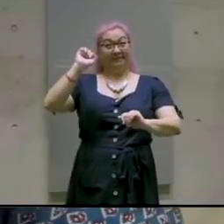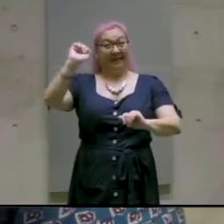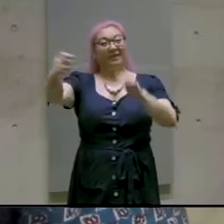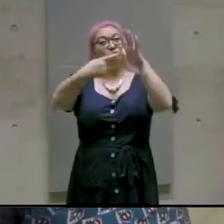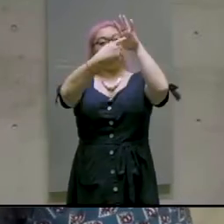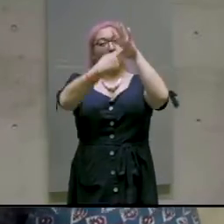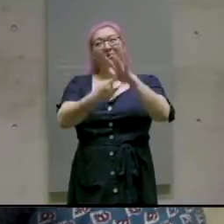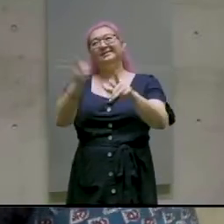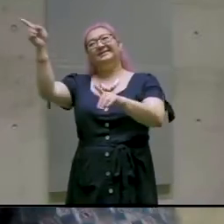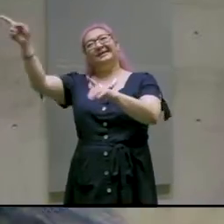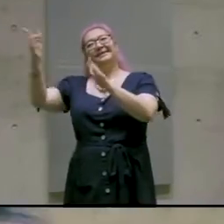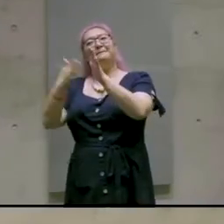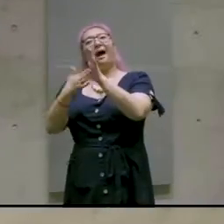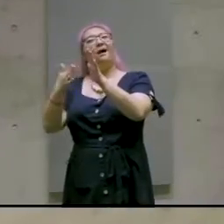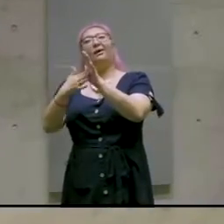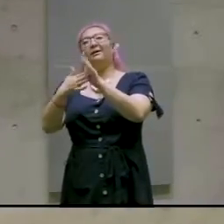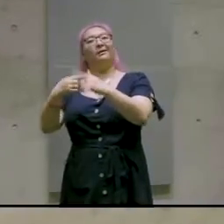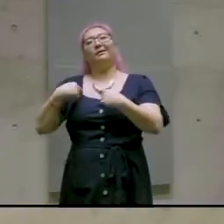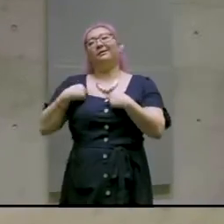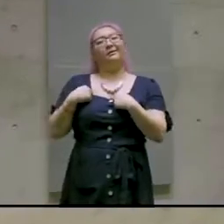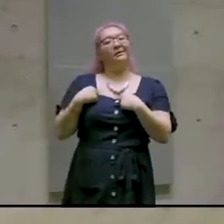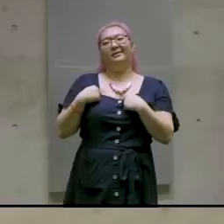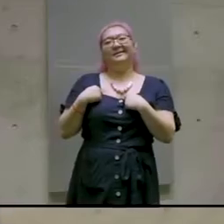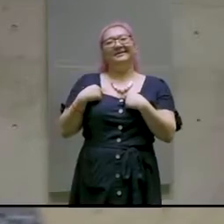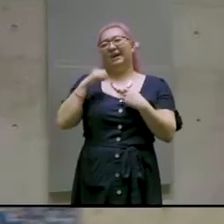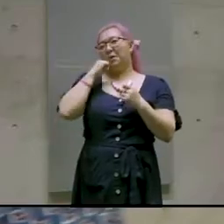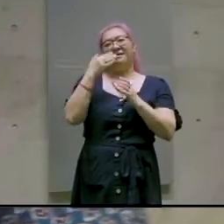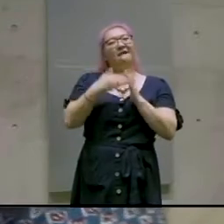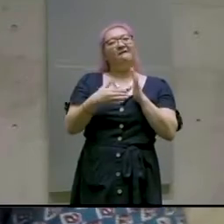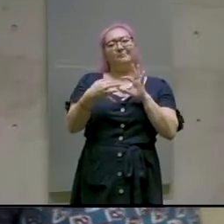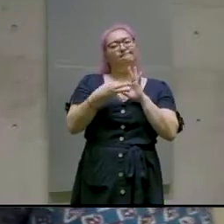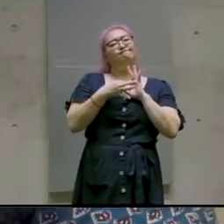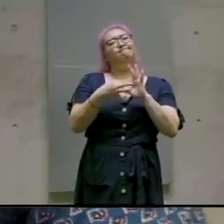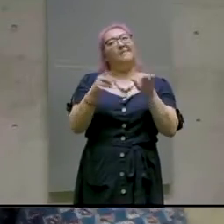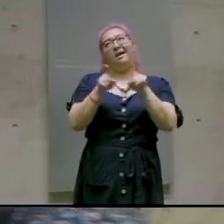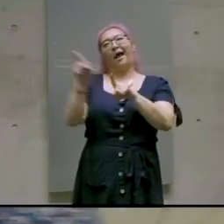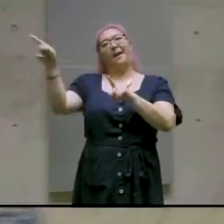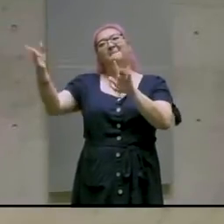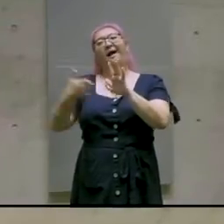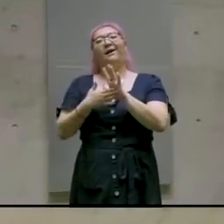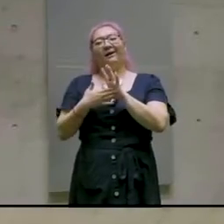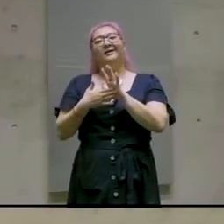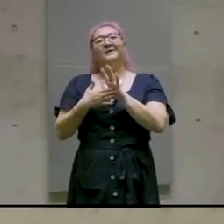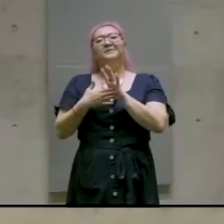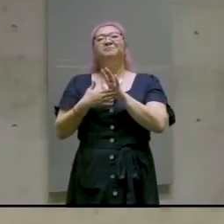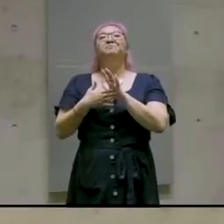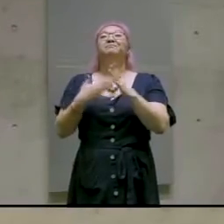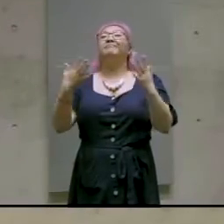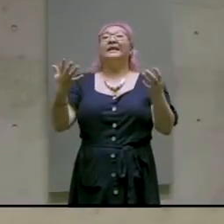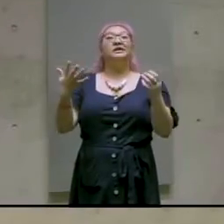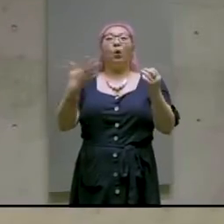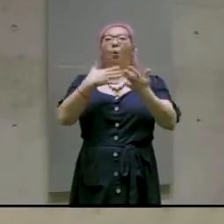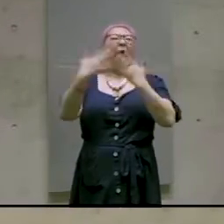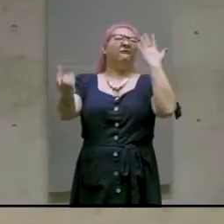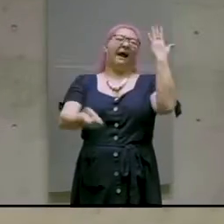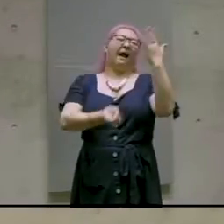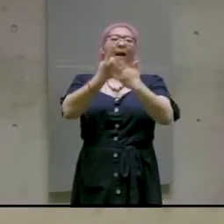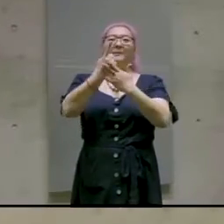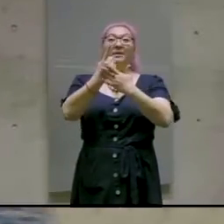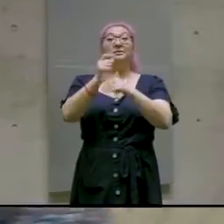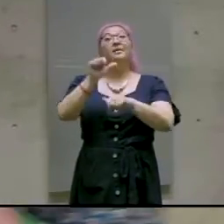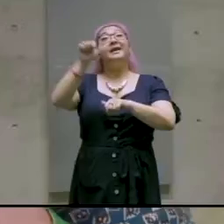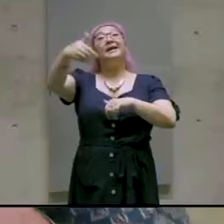Michael is kind of stronger and weirder than what he will have with you. And however the scene plays out, he will leave the player in the morning and not come